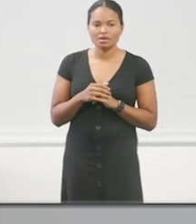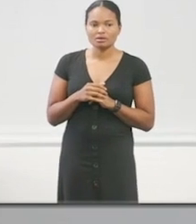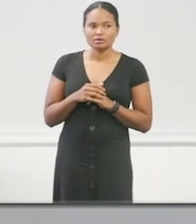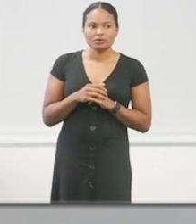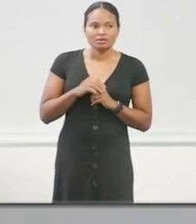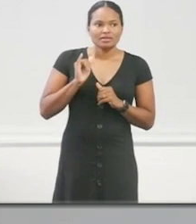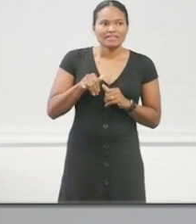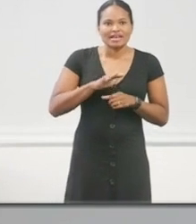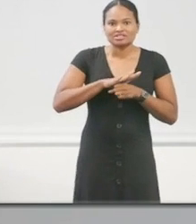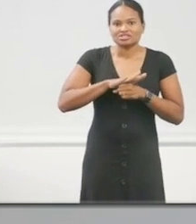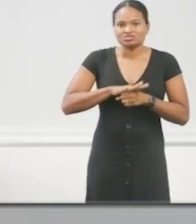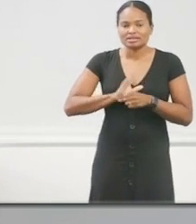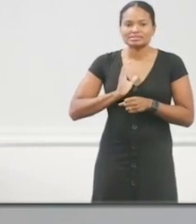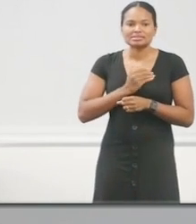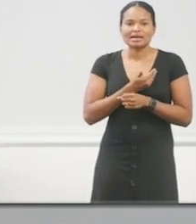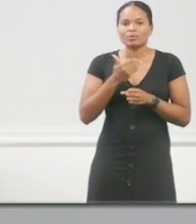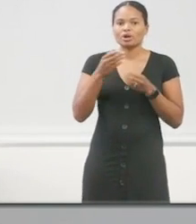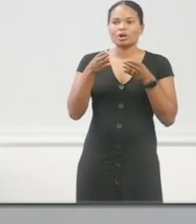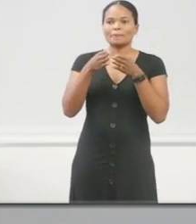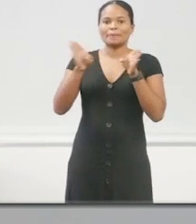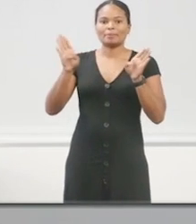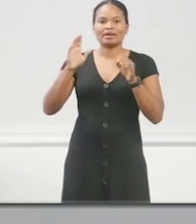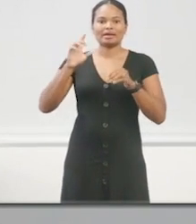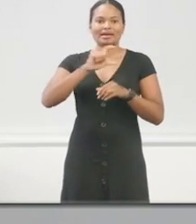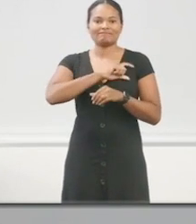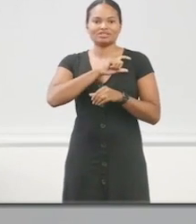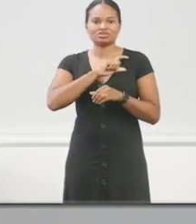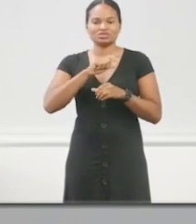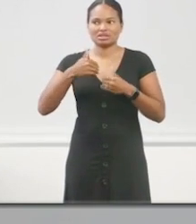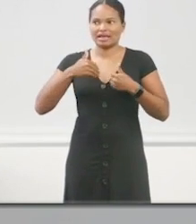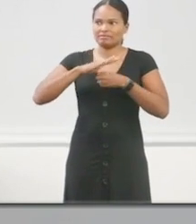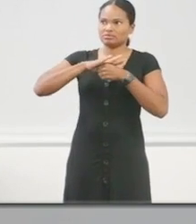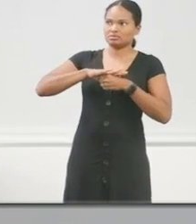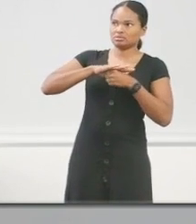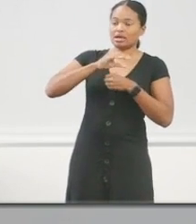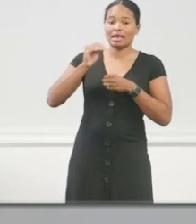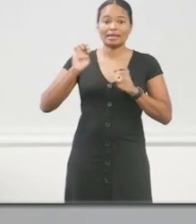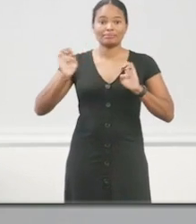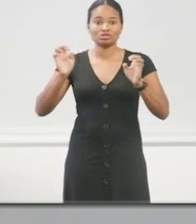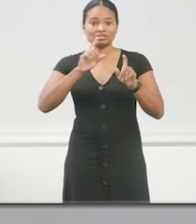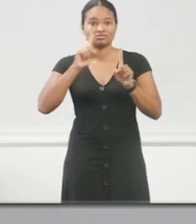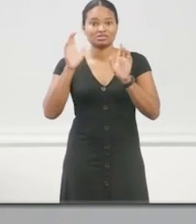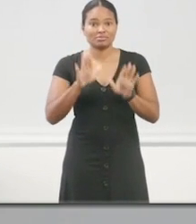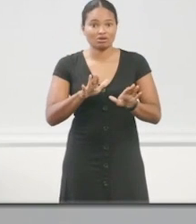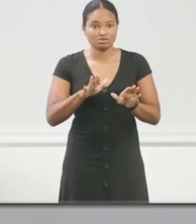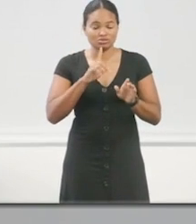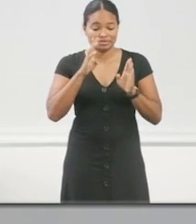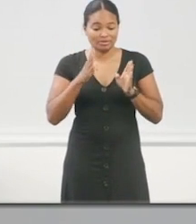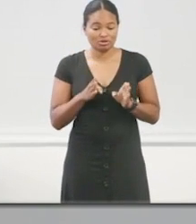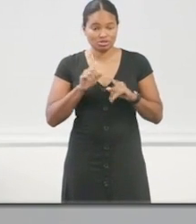our public officials are under, and the stress that emergency responders are under when there's an emergent